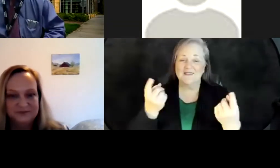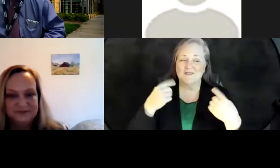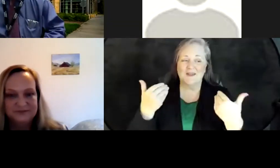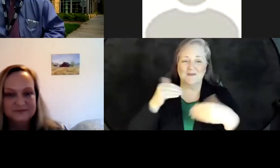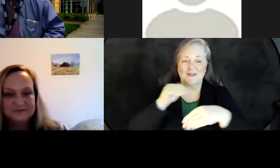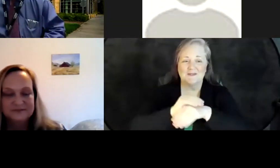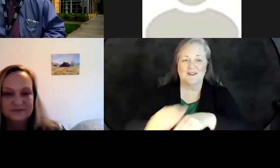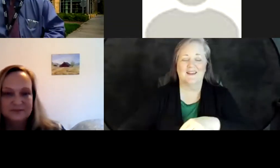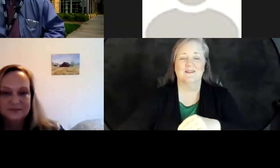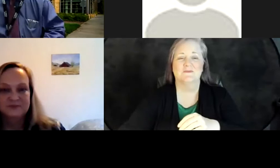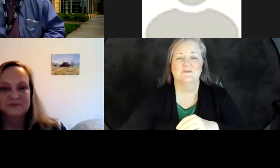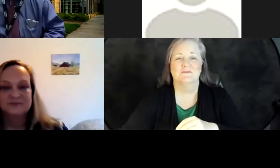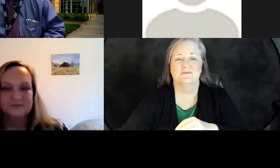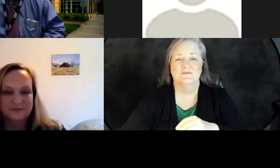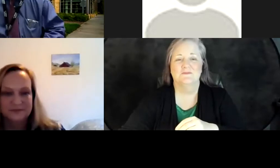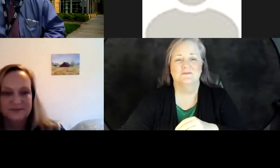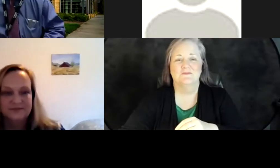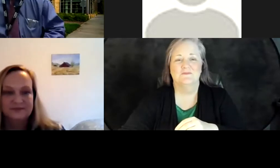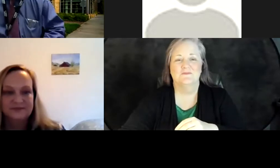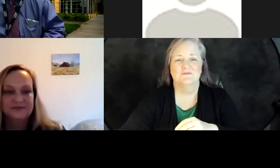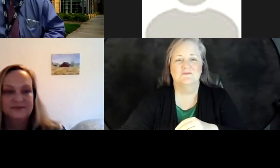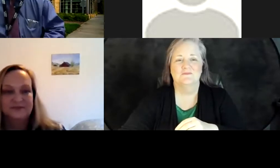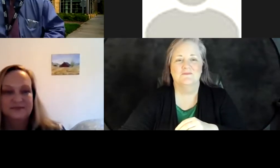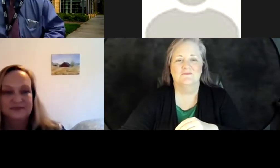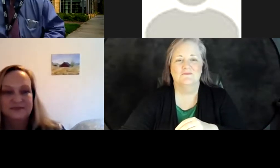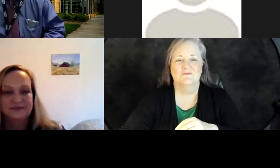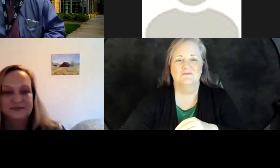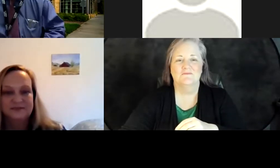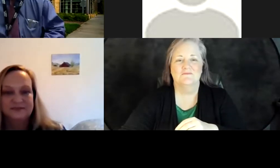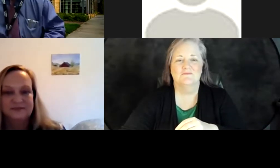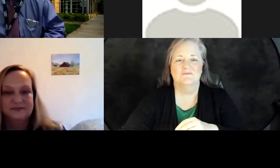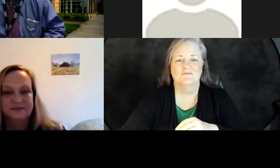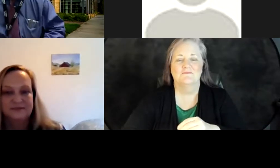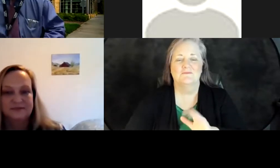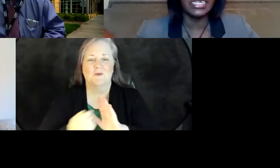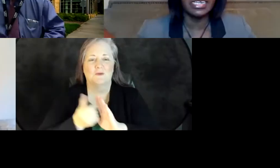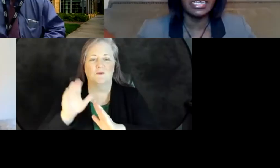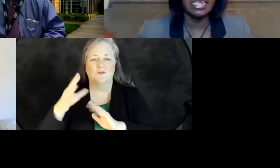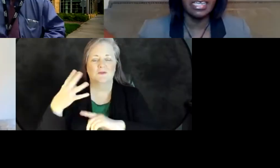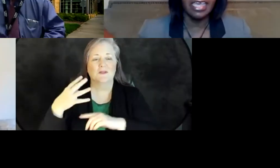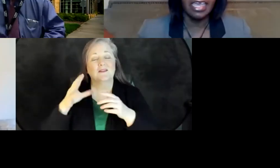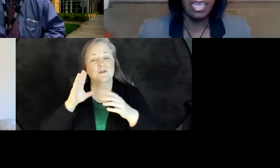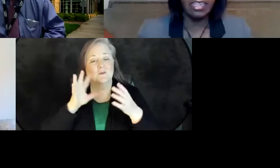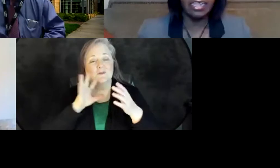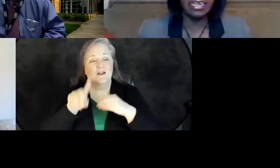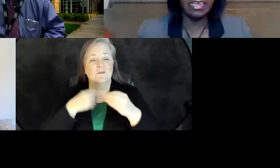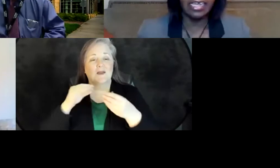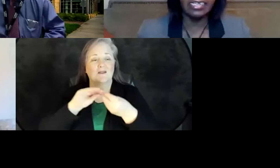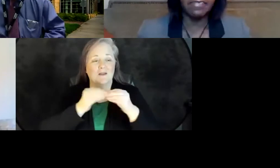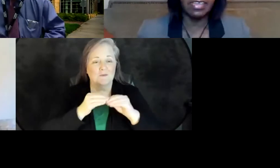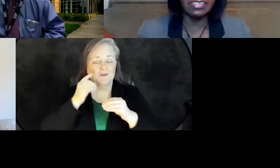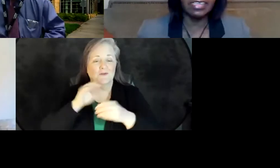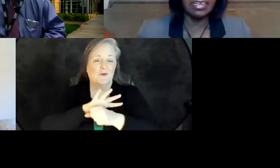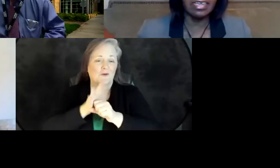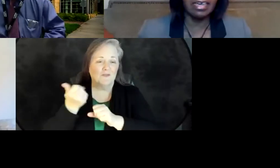with just a really brief overview of where we're at with the numbers for COVID-19. And then